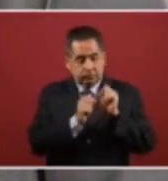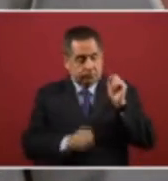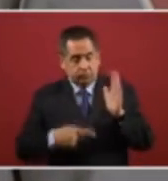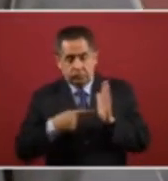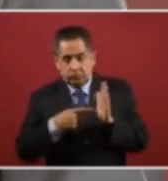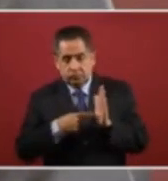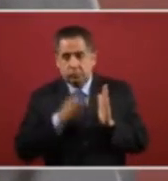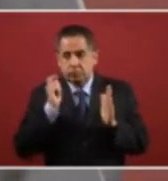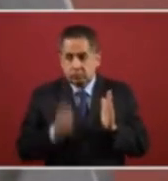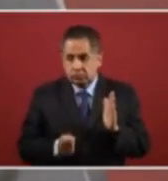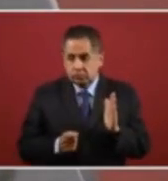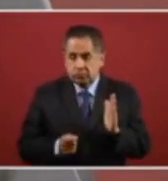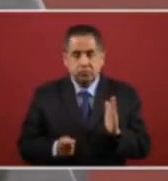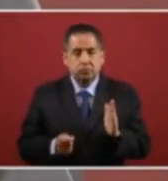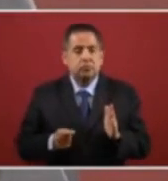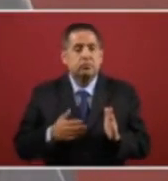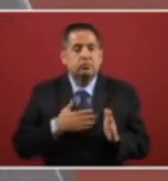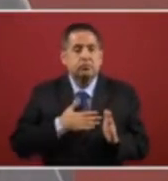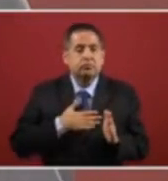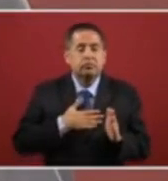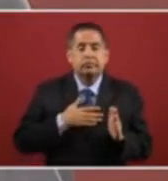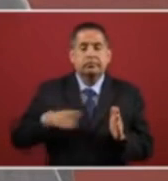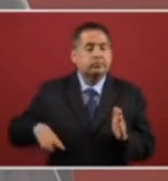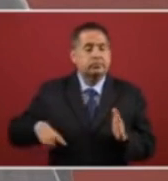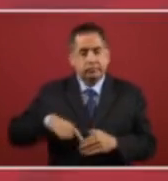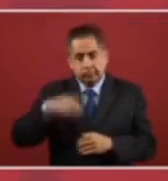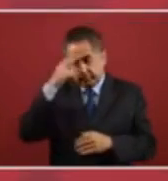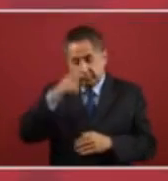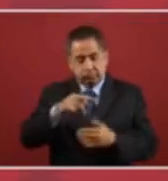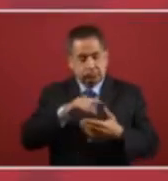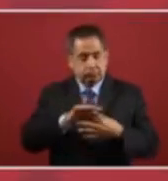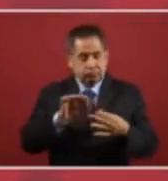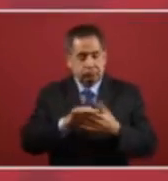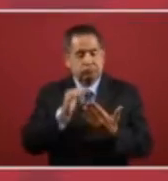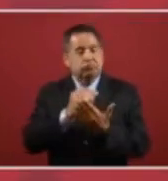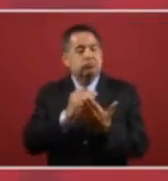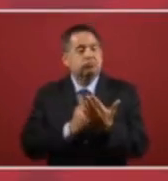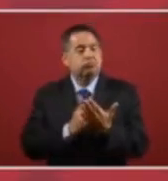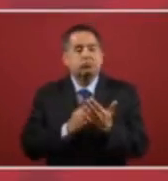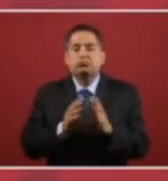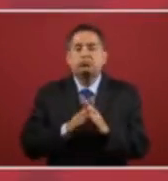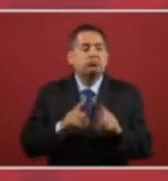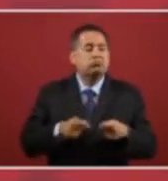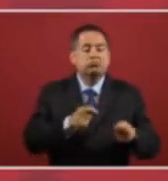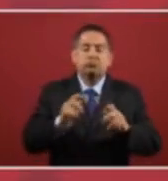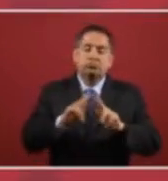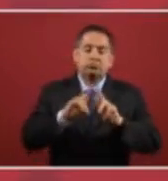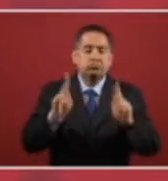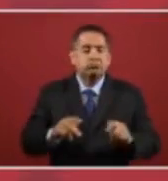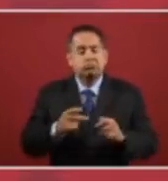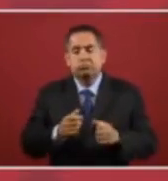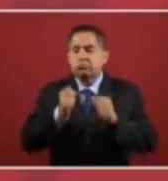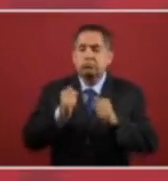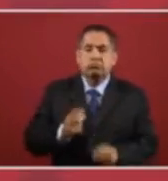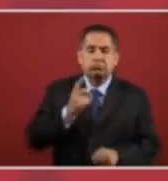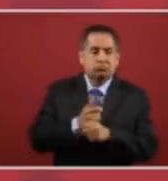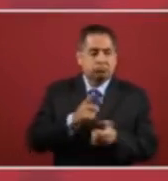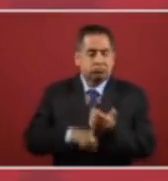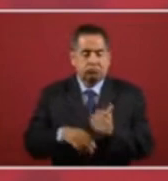According to the Constitution, it's to the state of the Mexican country, is